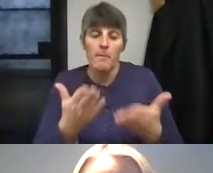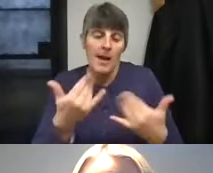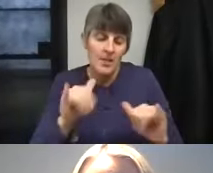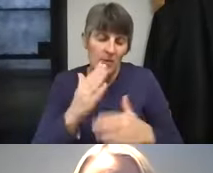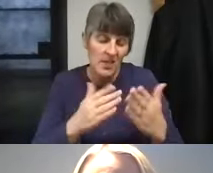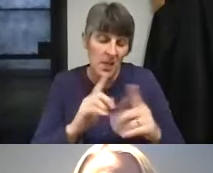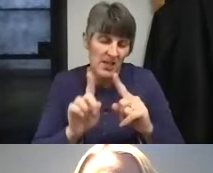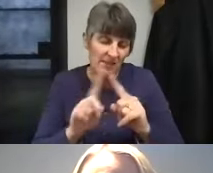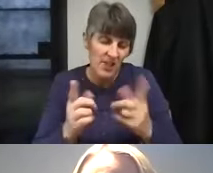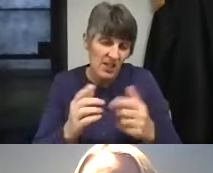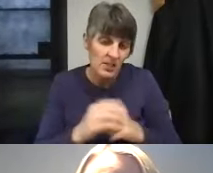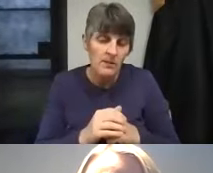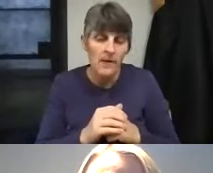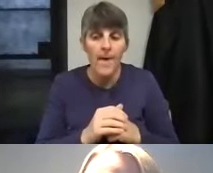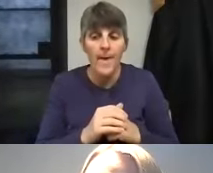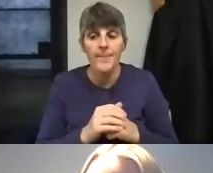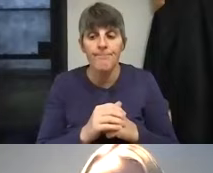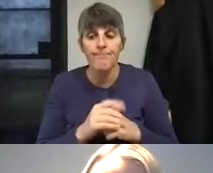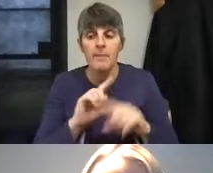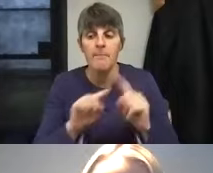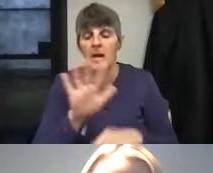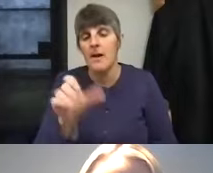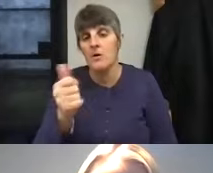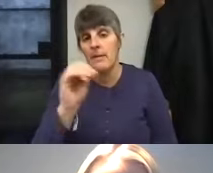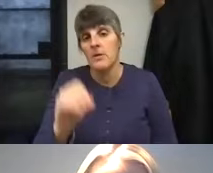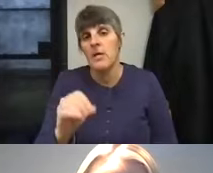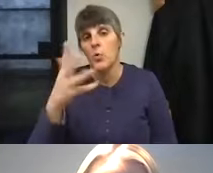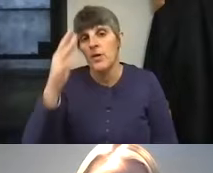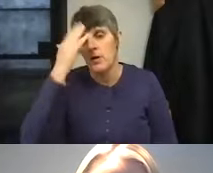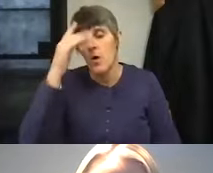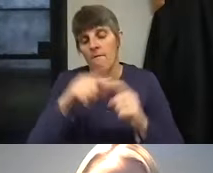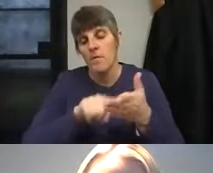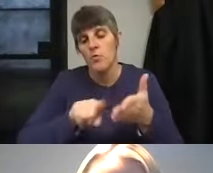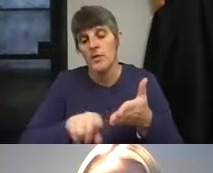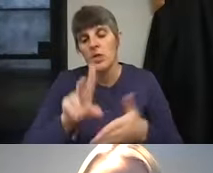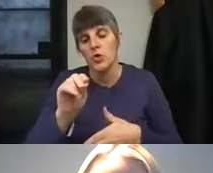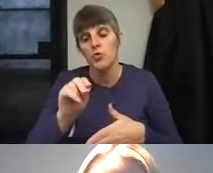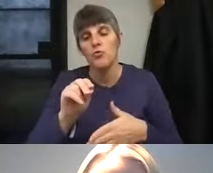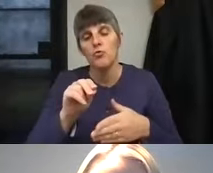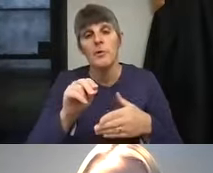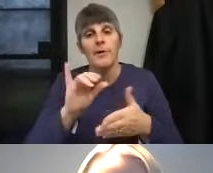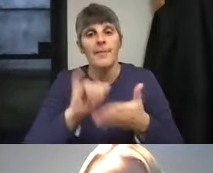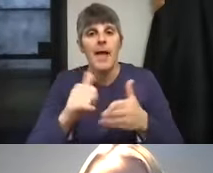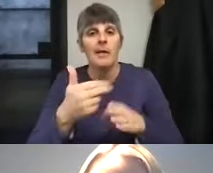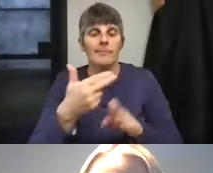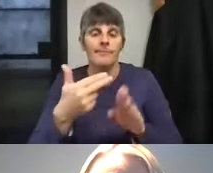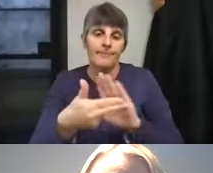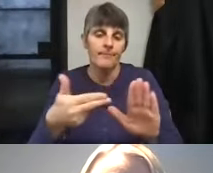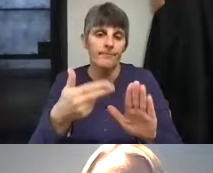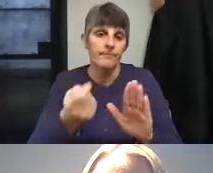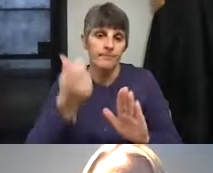some differences, but about 10% we know from the research do drop that diagnosis at some